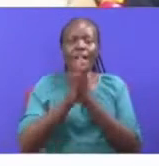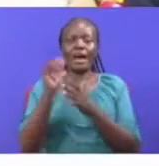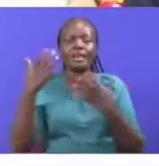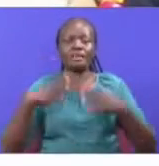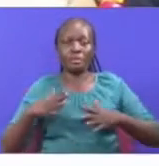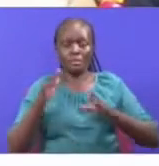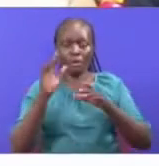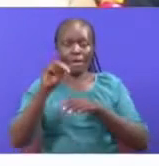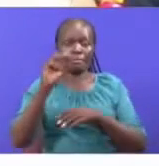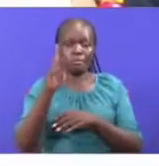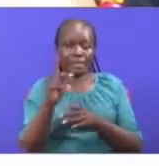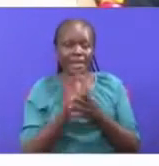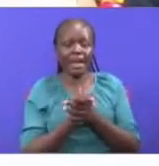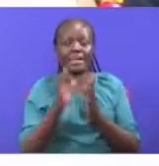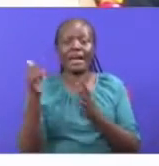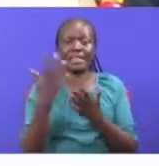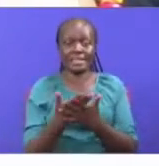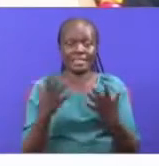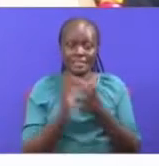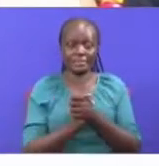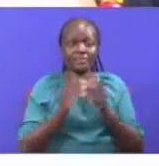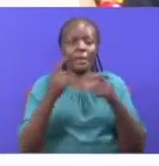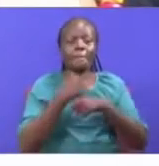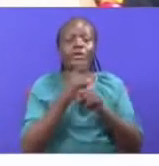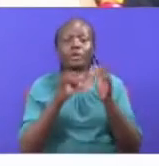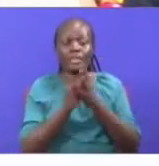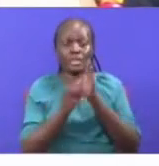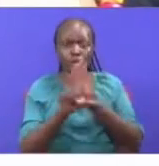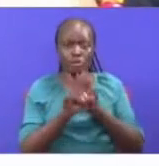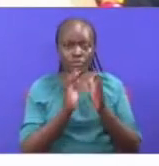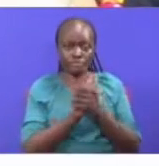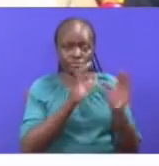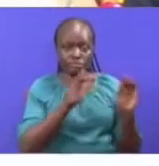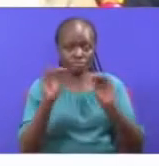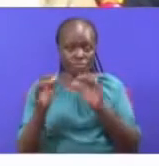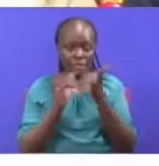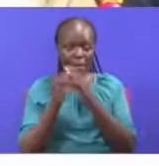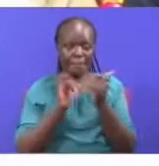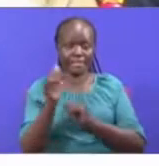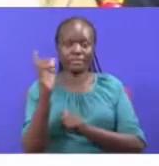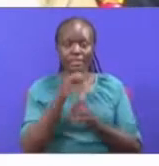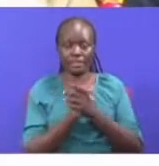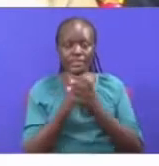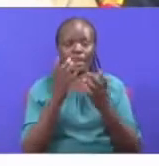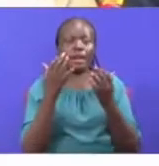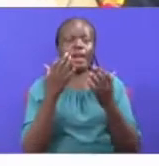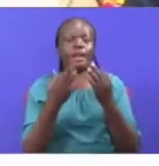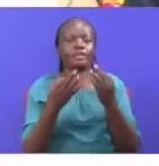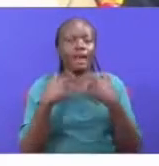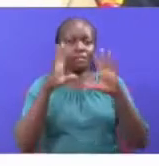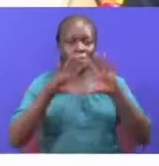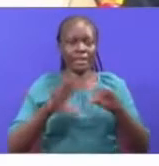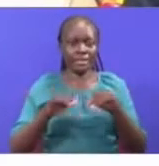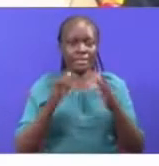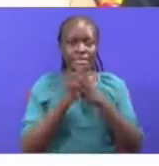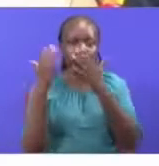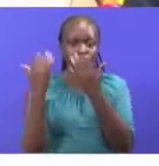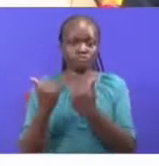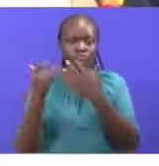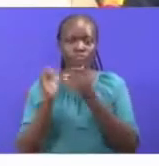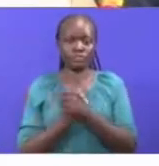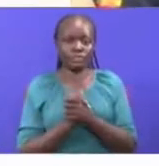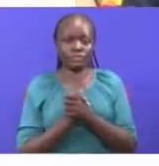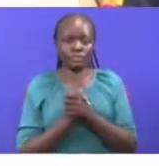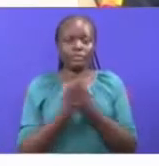bunge kujadili na kuhakikisha kwamba sheria ambazo zinapitishwa ikiwamo bajeti ambayo inakuja